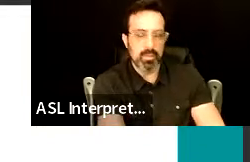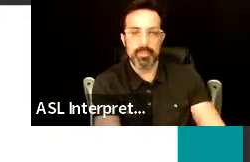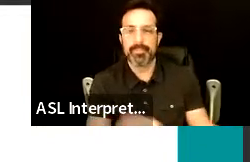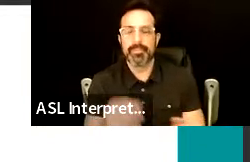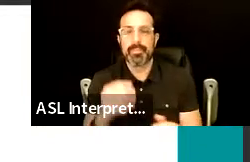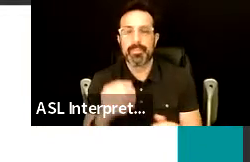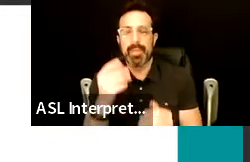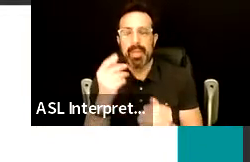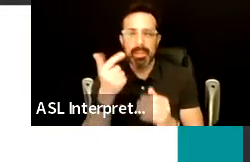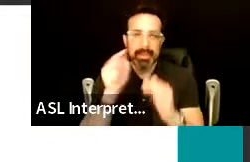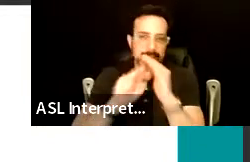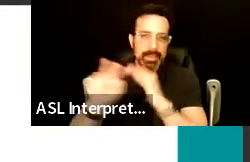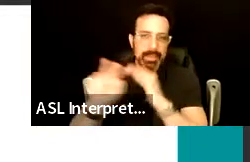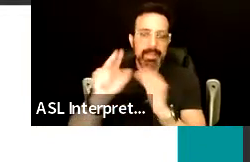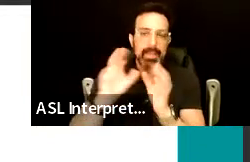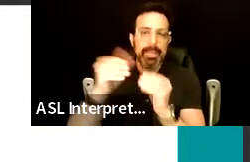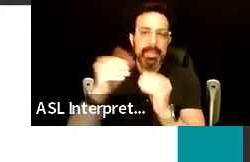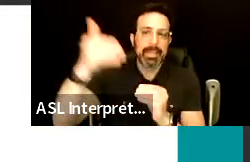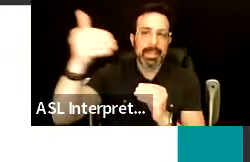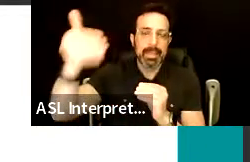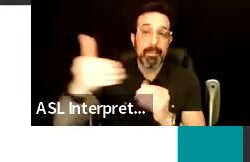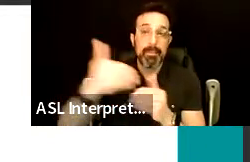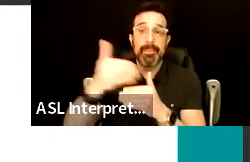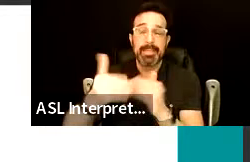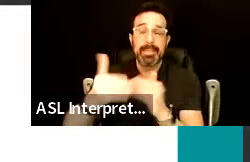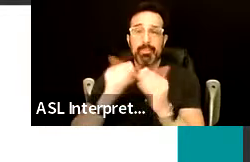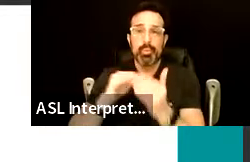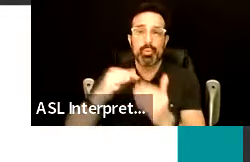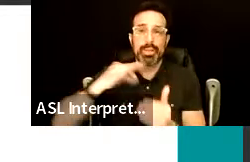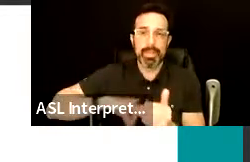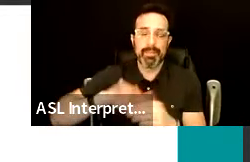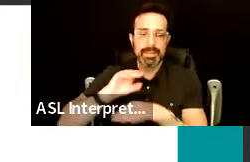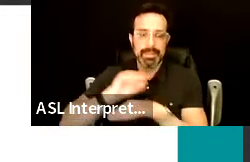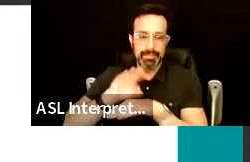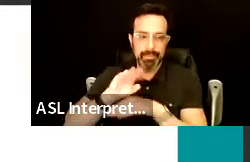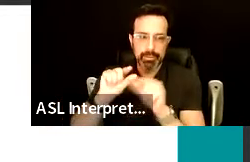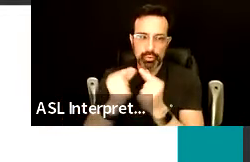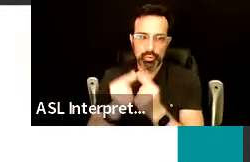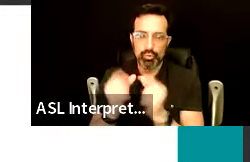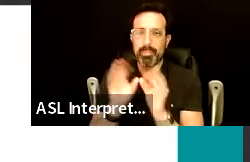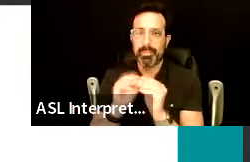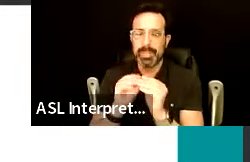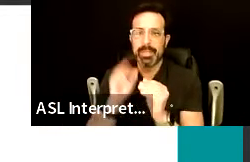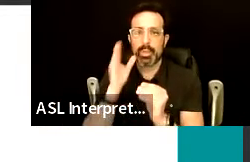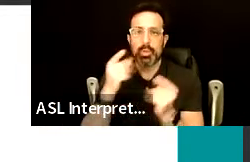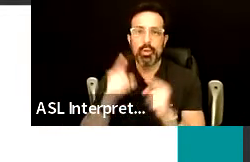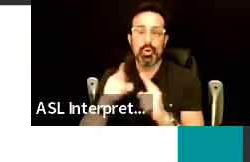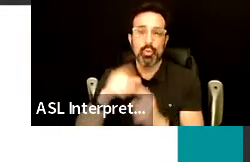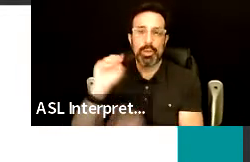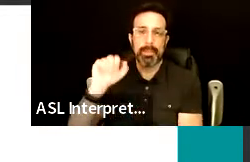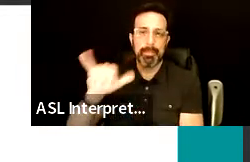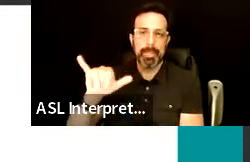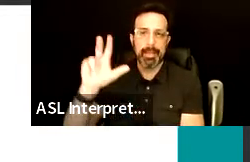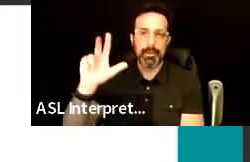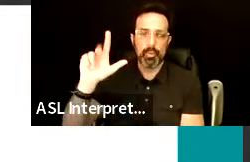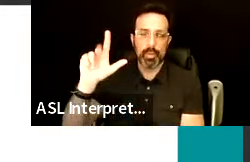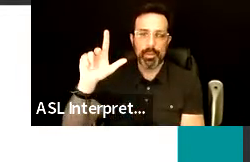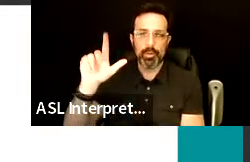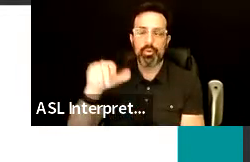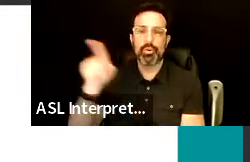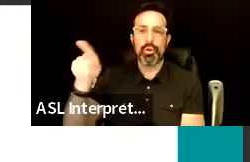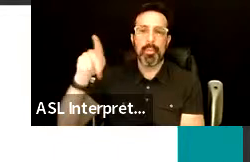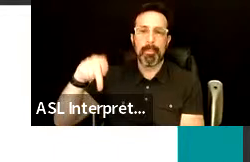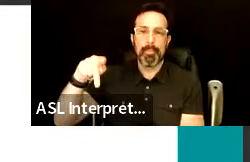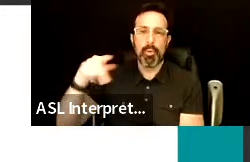come. Our next Community Benefits Advisory Group meeting will occur on May 23rd at the